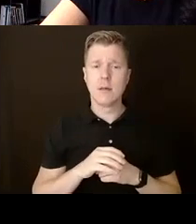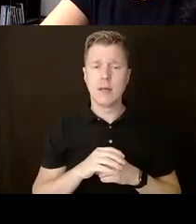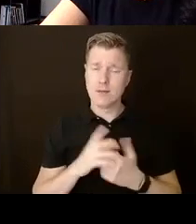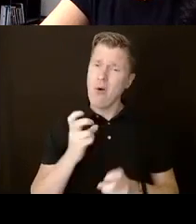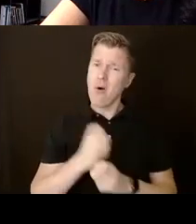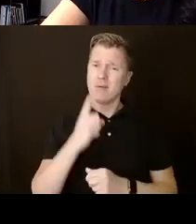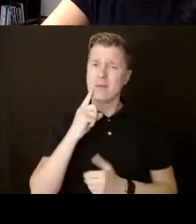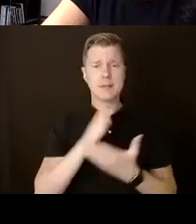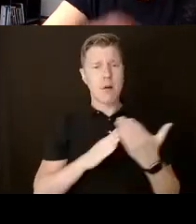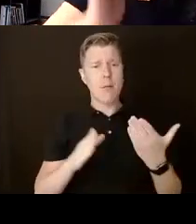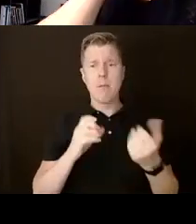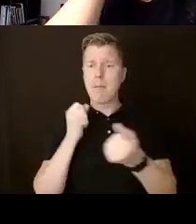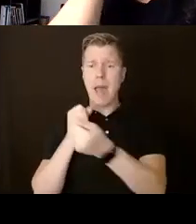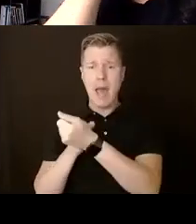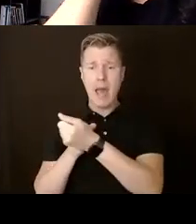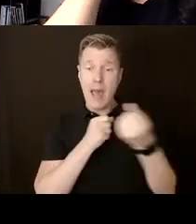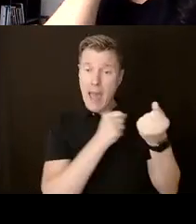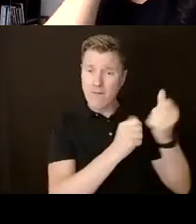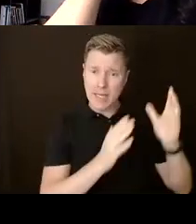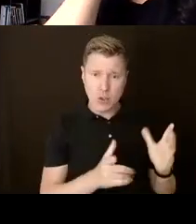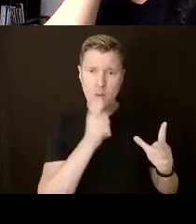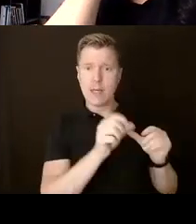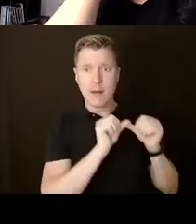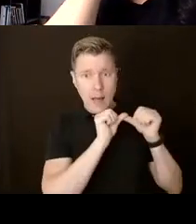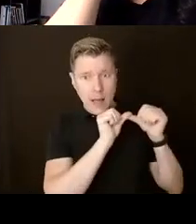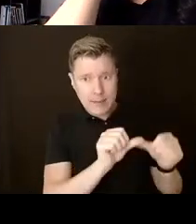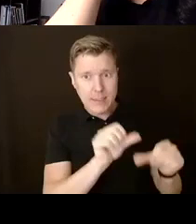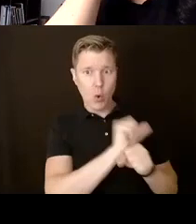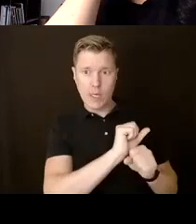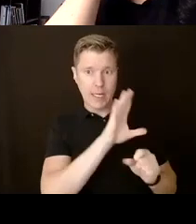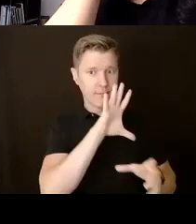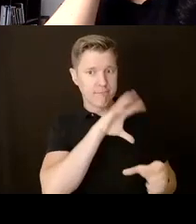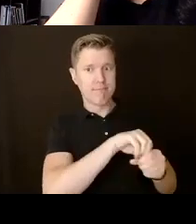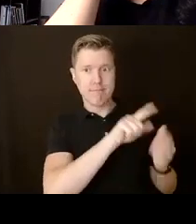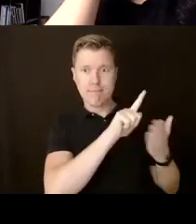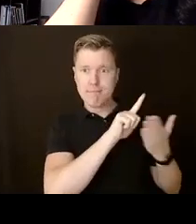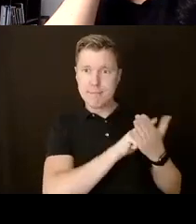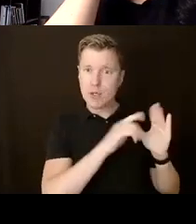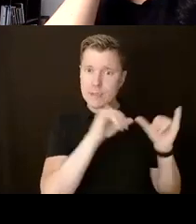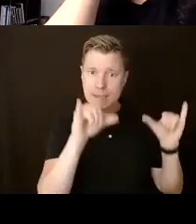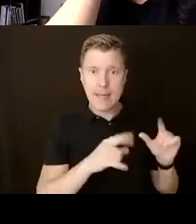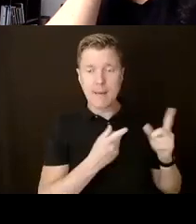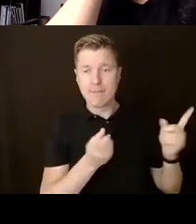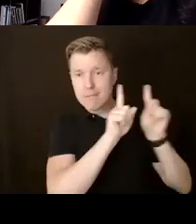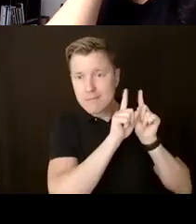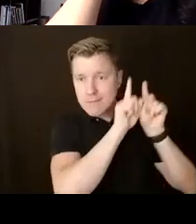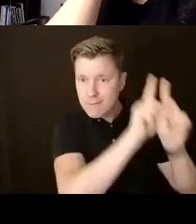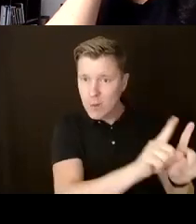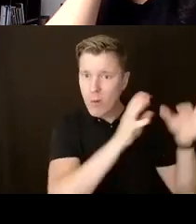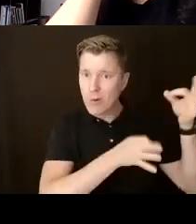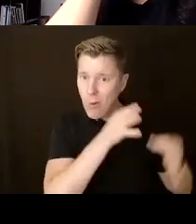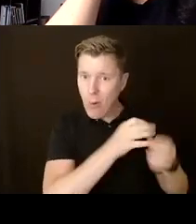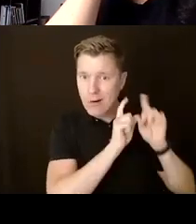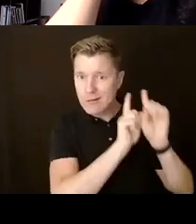been, also just constantly working in the criminal legal system, going with people to courts and things like that. And we've been talking